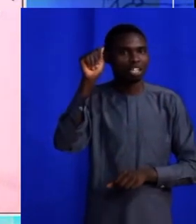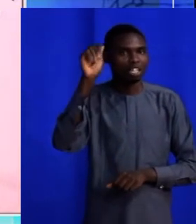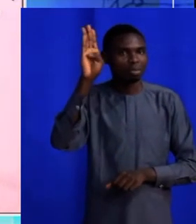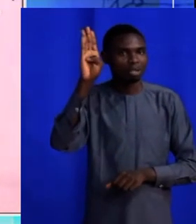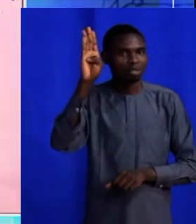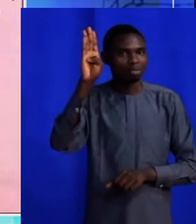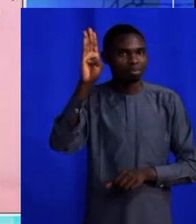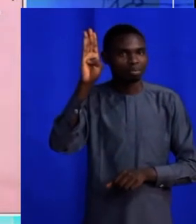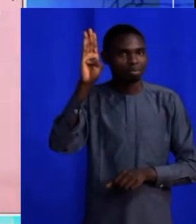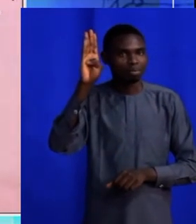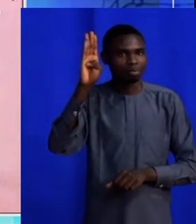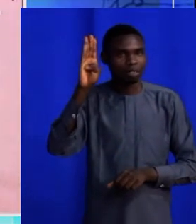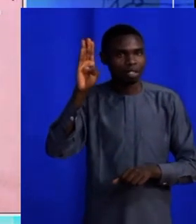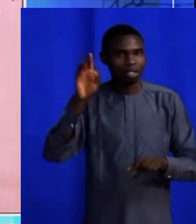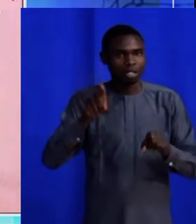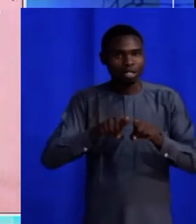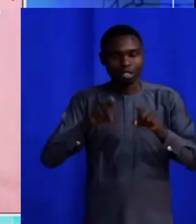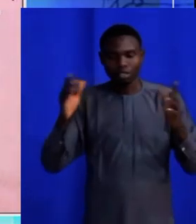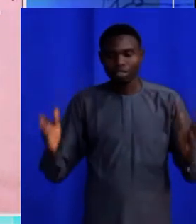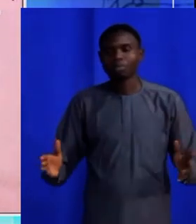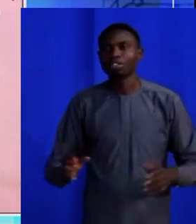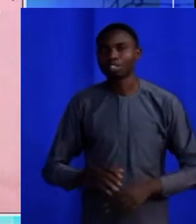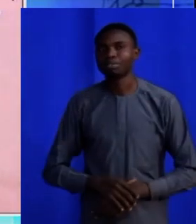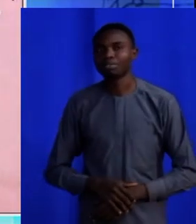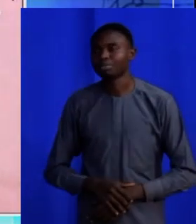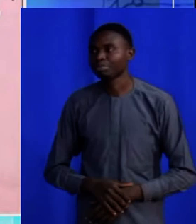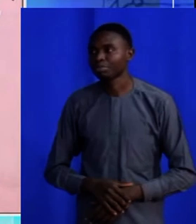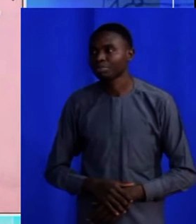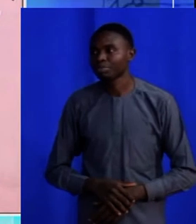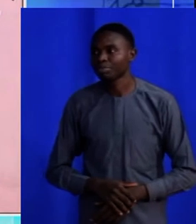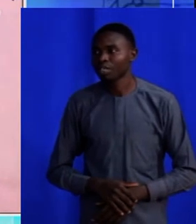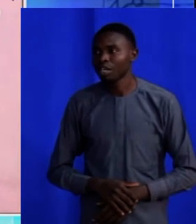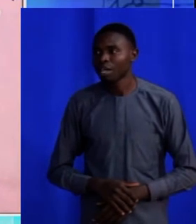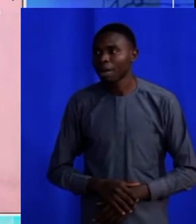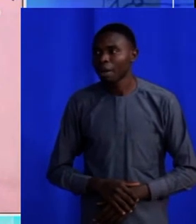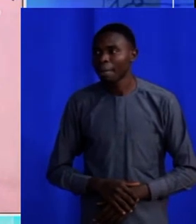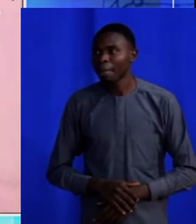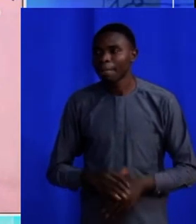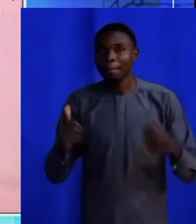All right, let us see clothing. How do we use animals for clothing?